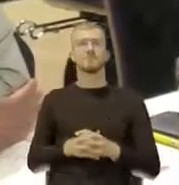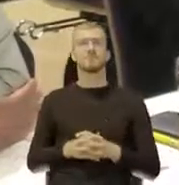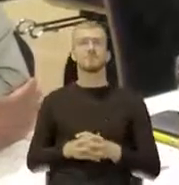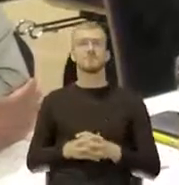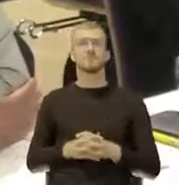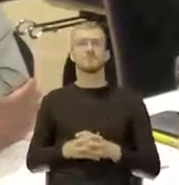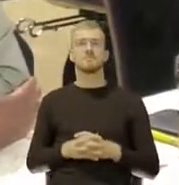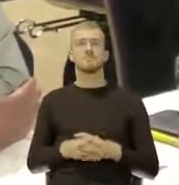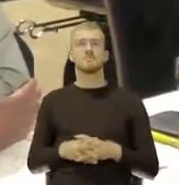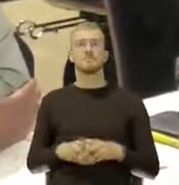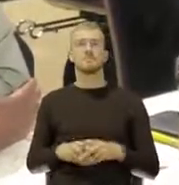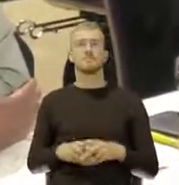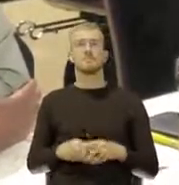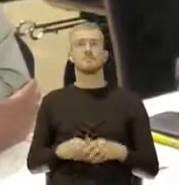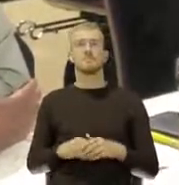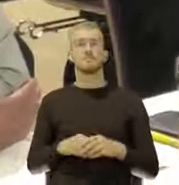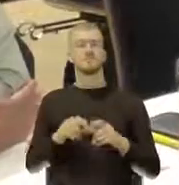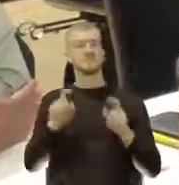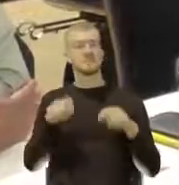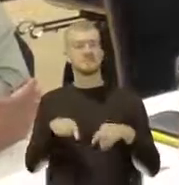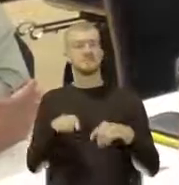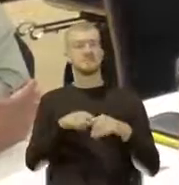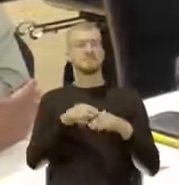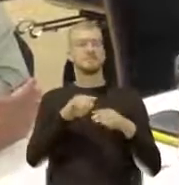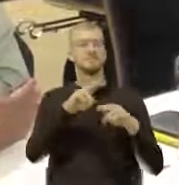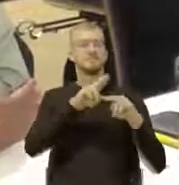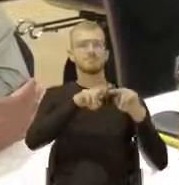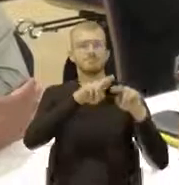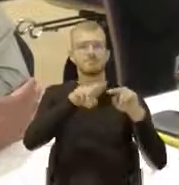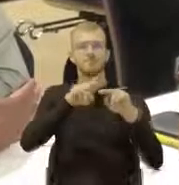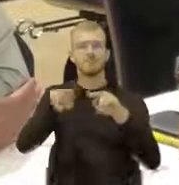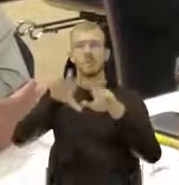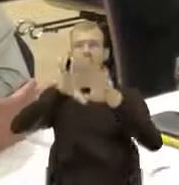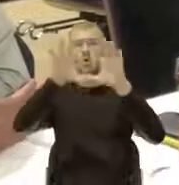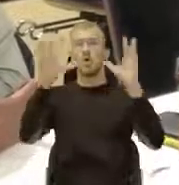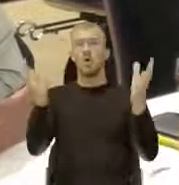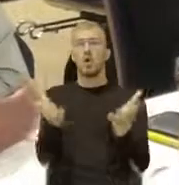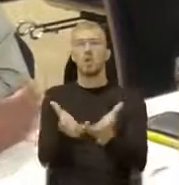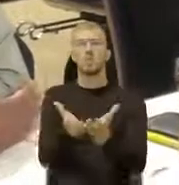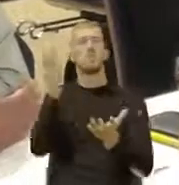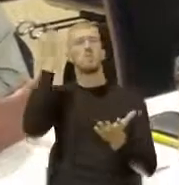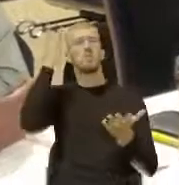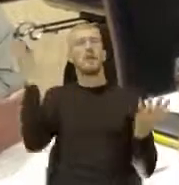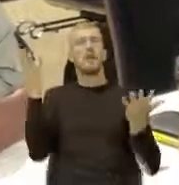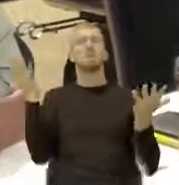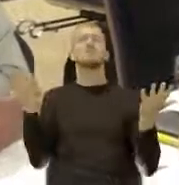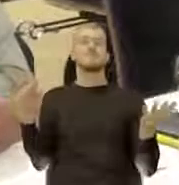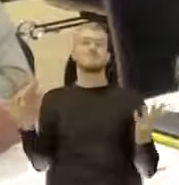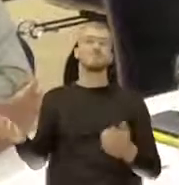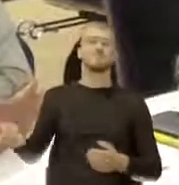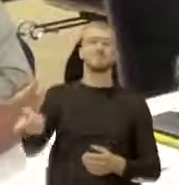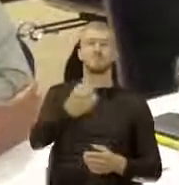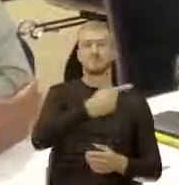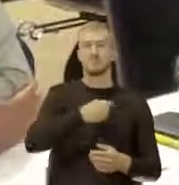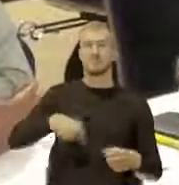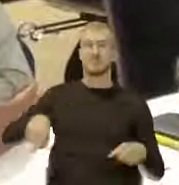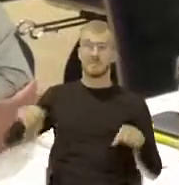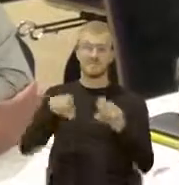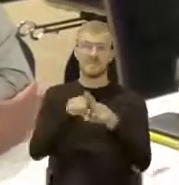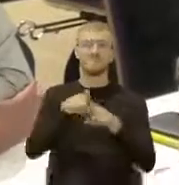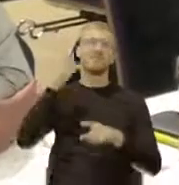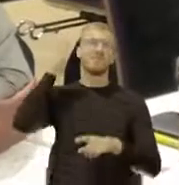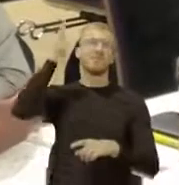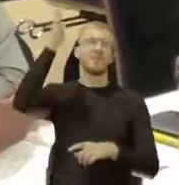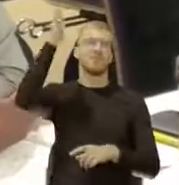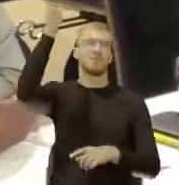for now and for the future." And he was talking about sustainability then. And that became imperative from all the literature